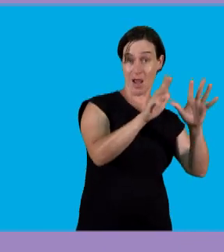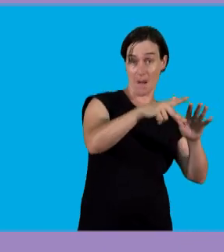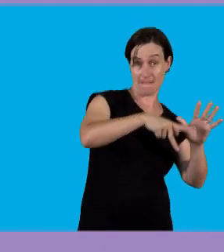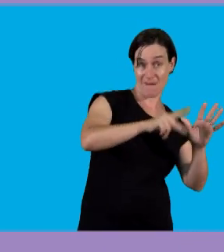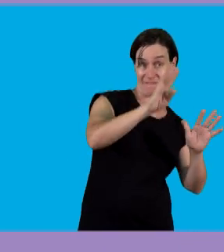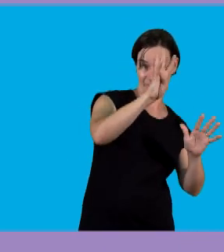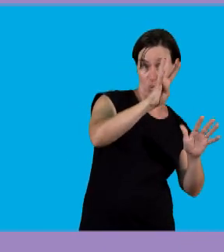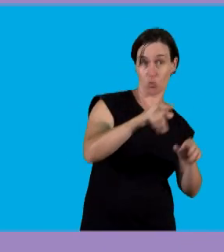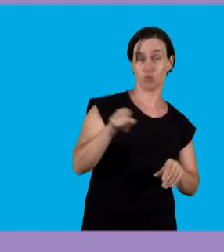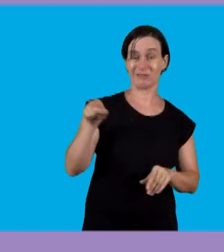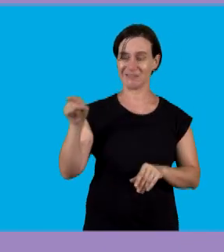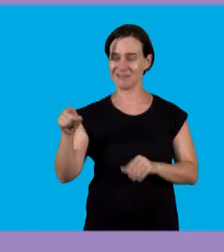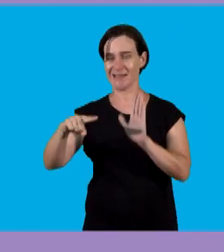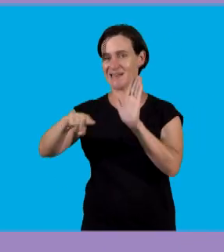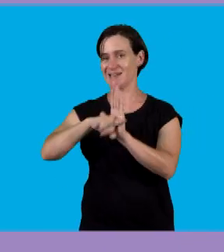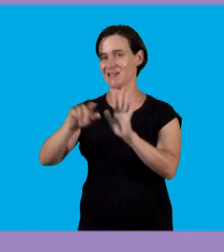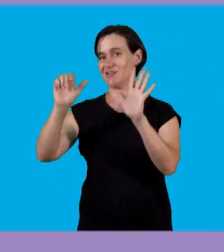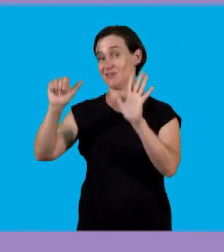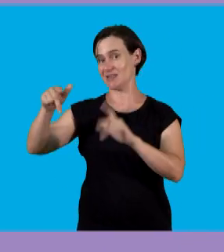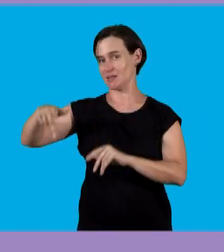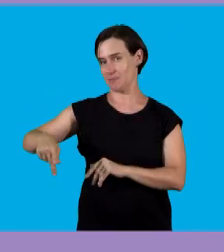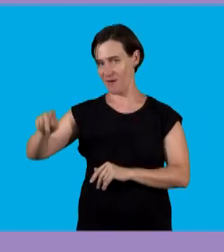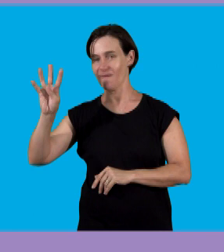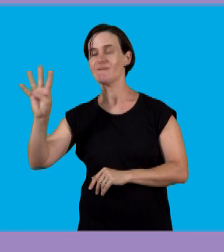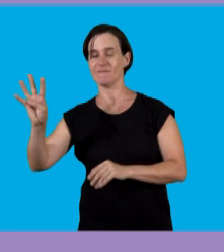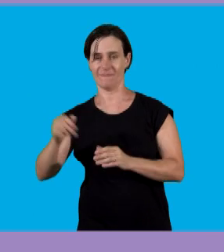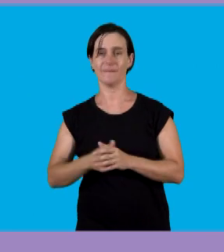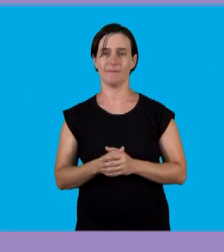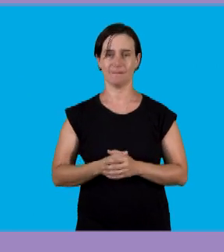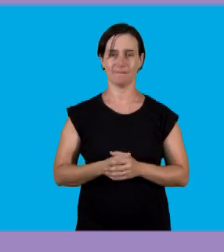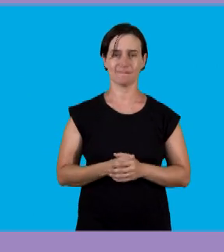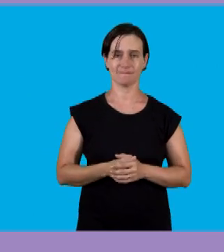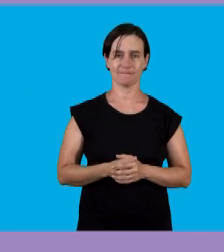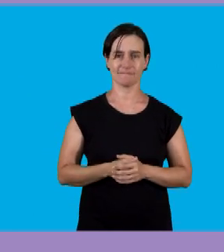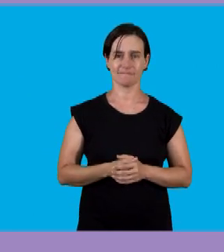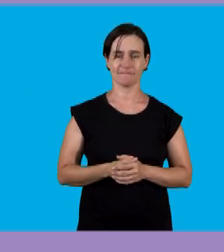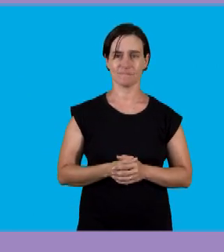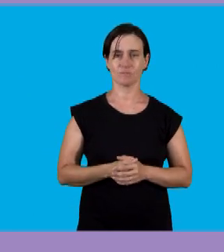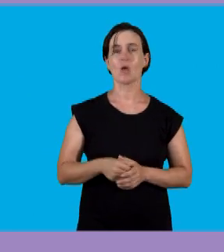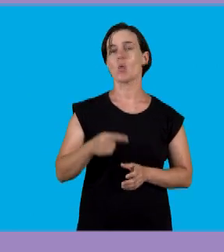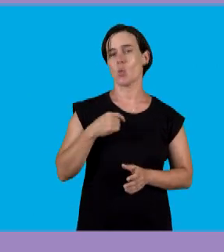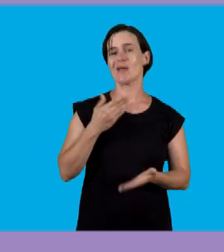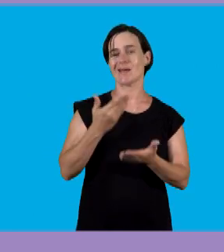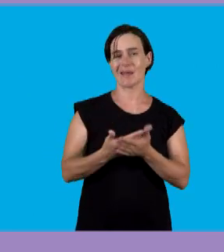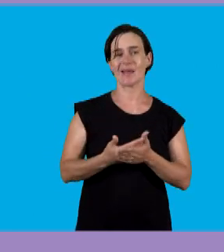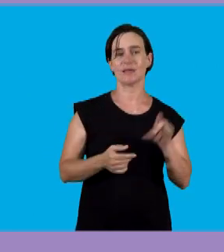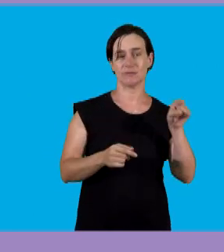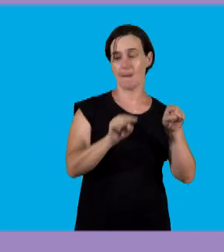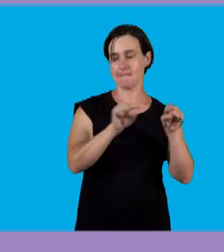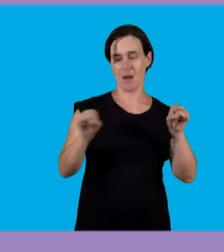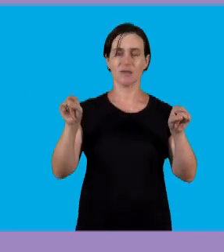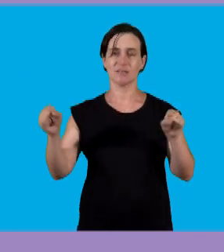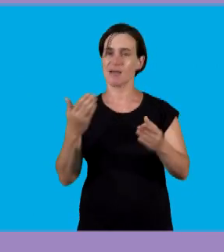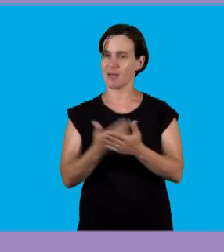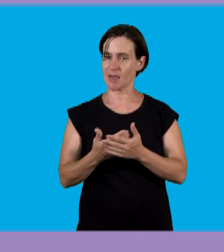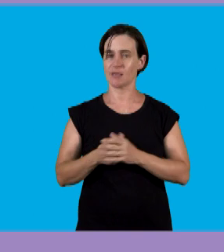9p exponent 4 and the negative 6p exponent 4. So we can subtract those two